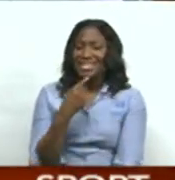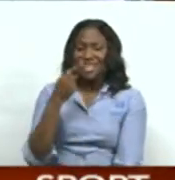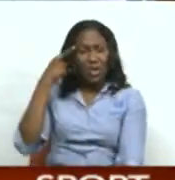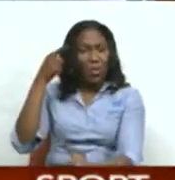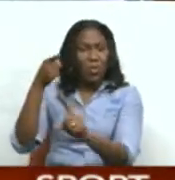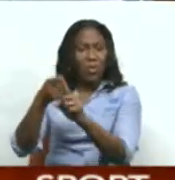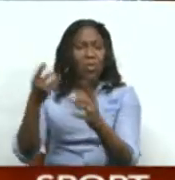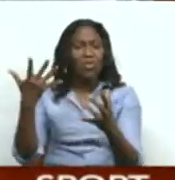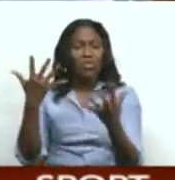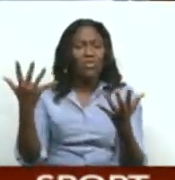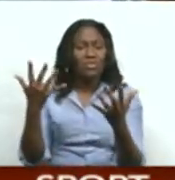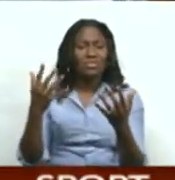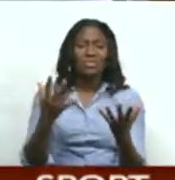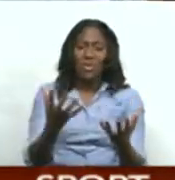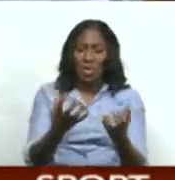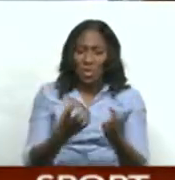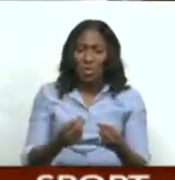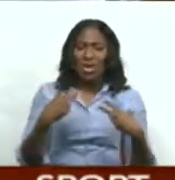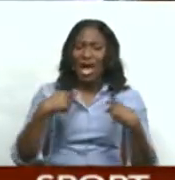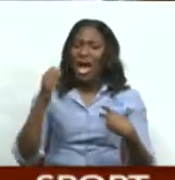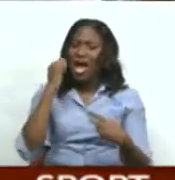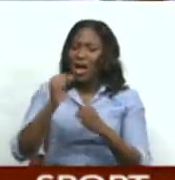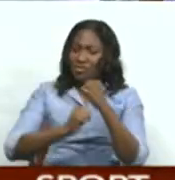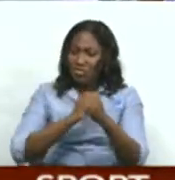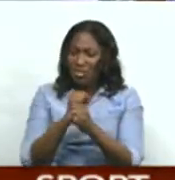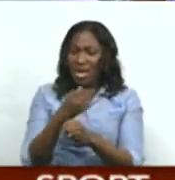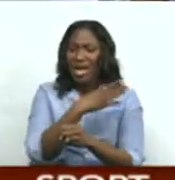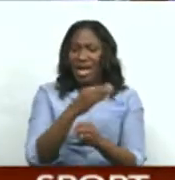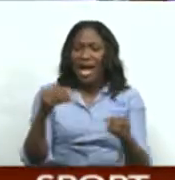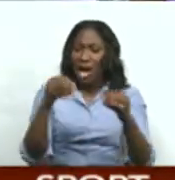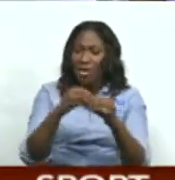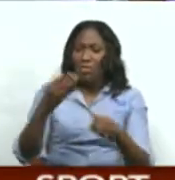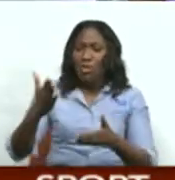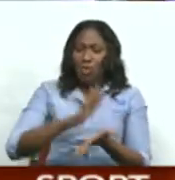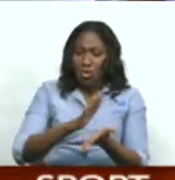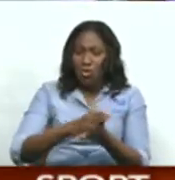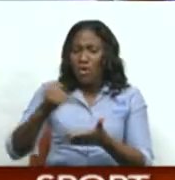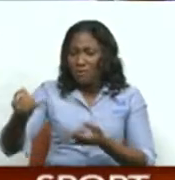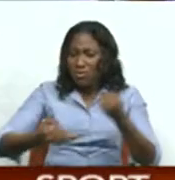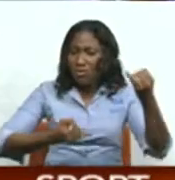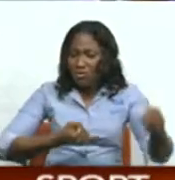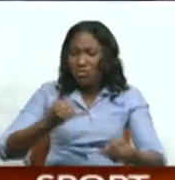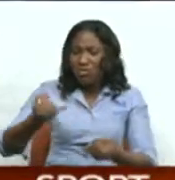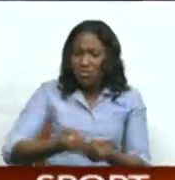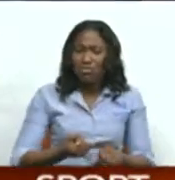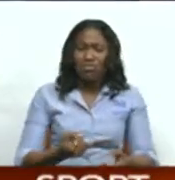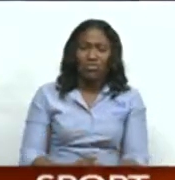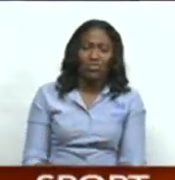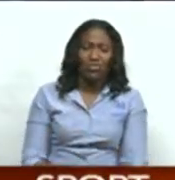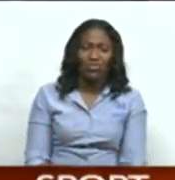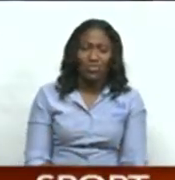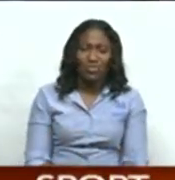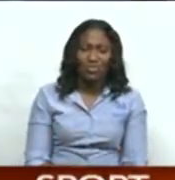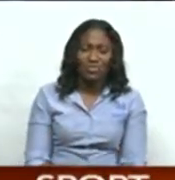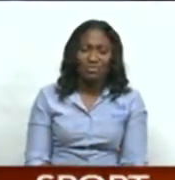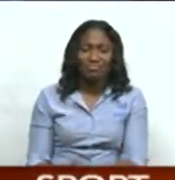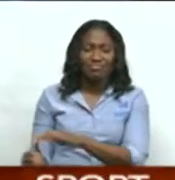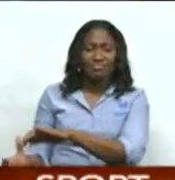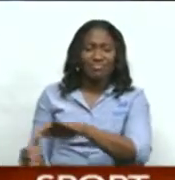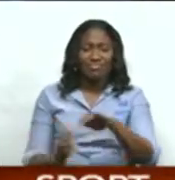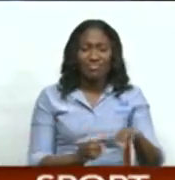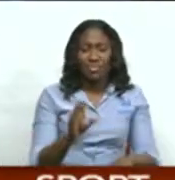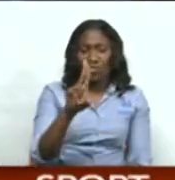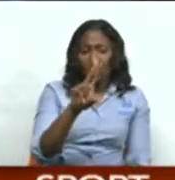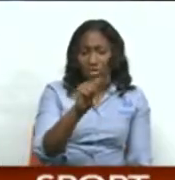to put on the clinic annually, with more schools coming on board across the country as it progresses. Perennial champions